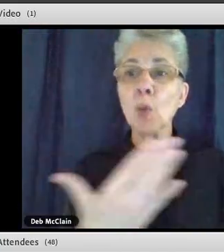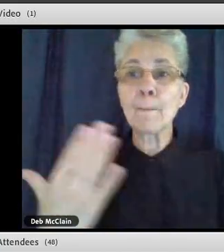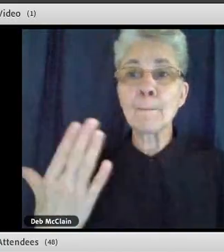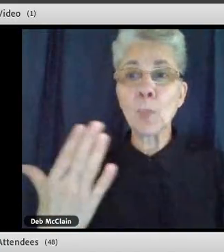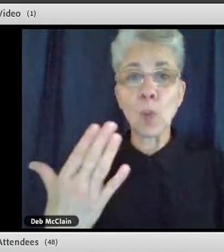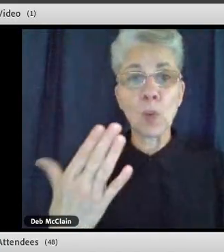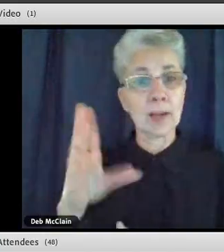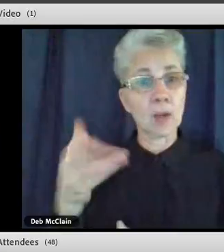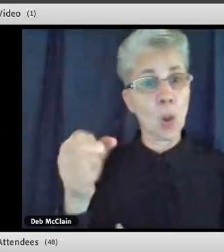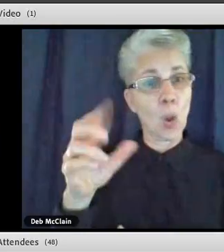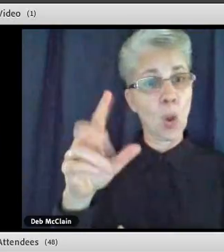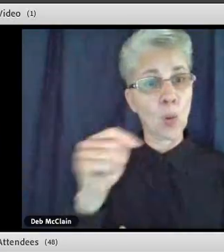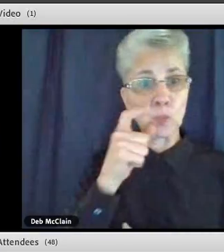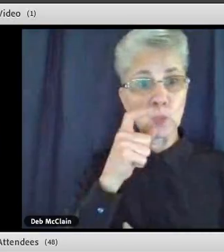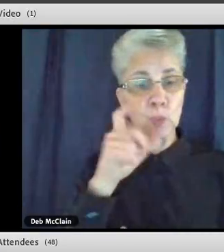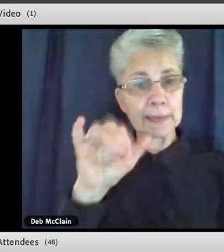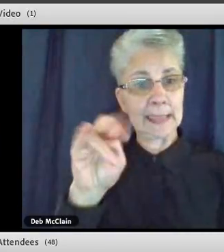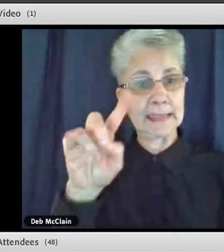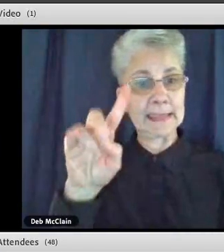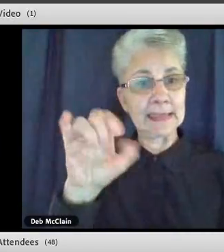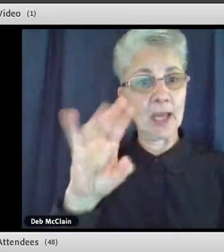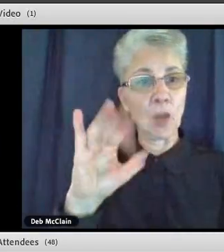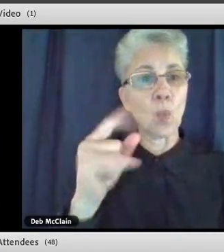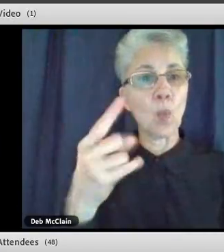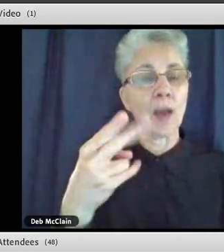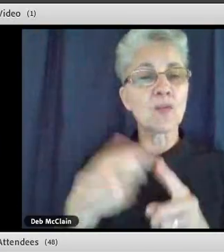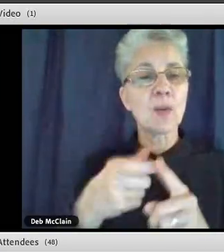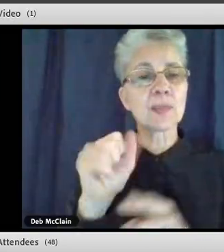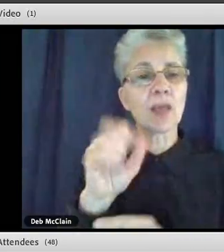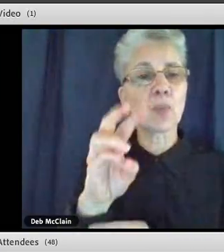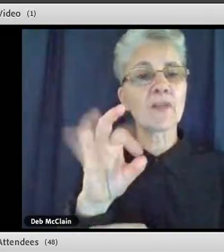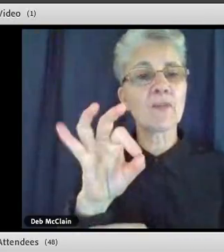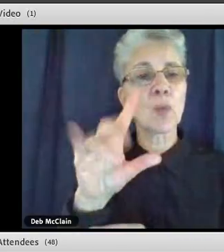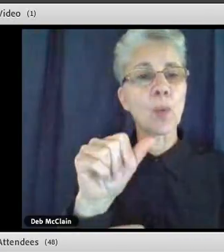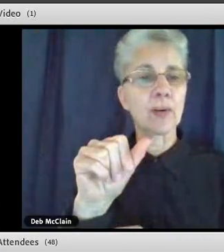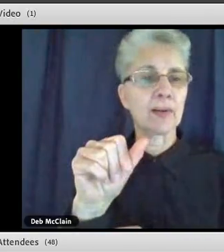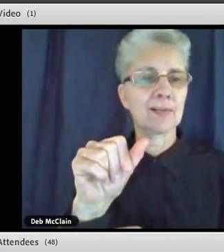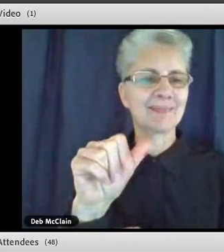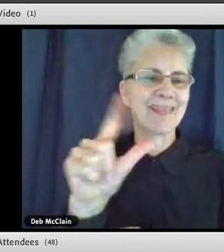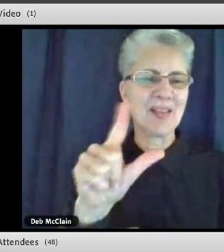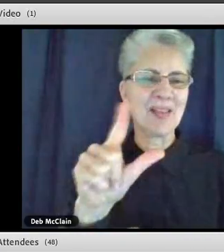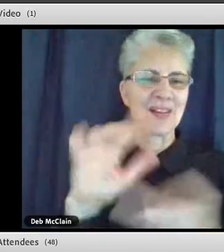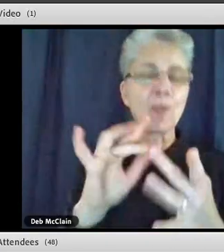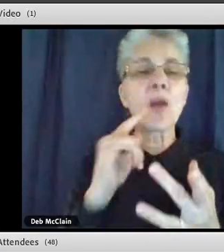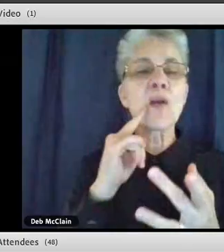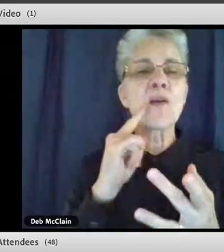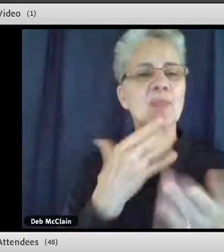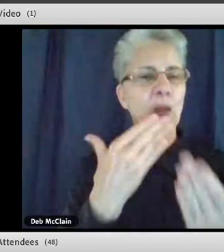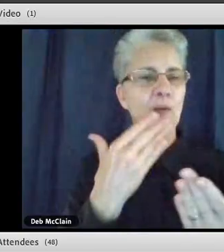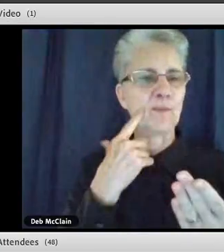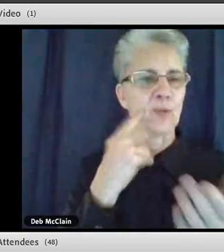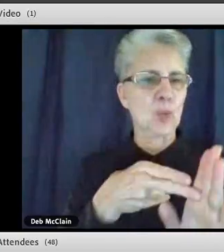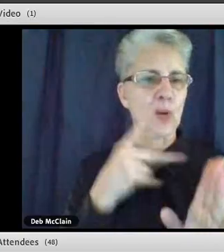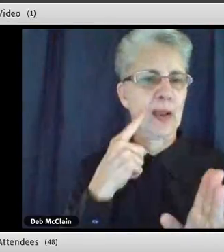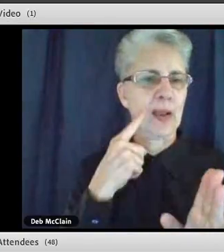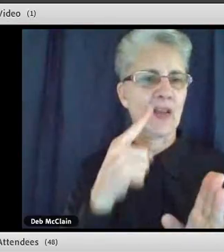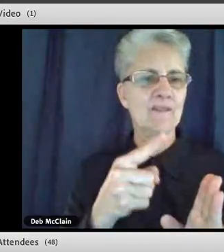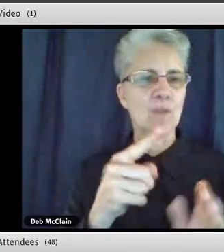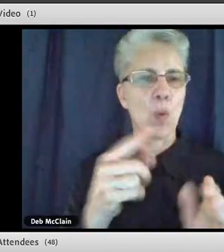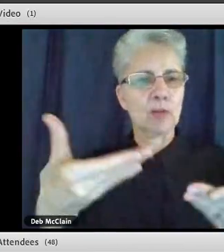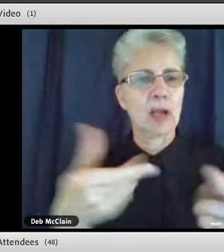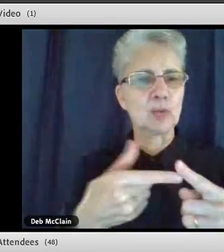Good morning. I am your host, Cindy Welch from the Southwest Florida Library Network. Thank you for joining us